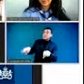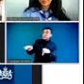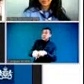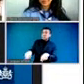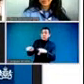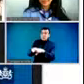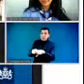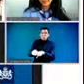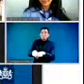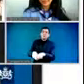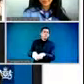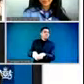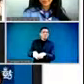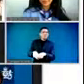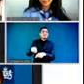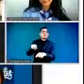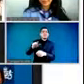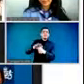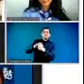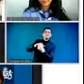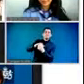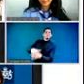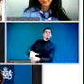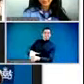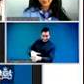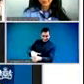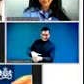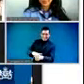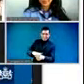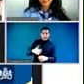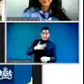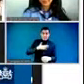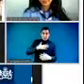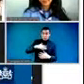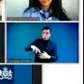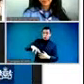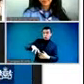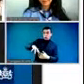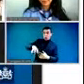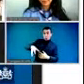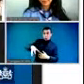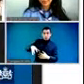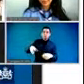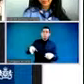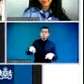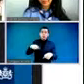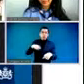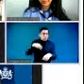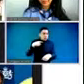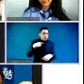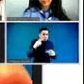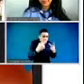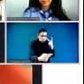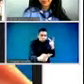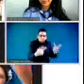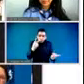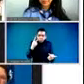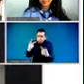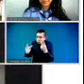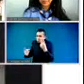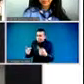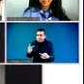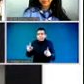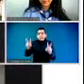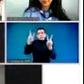lot of stereotyping with young girls and boys growing up. And I think the media can play a very